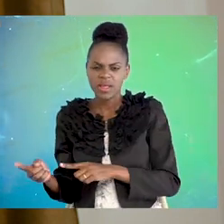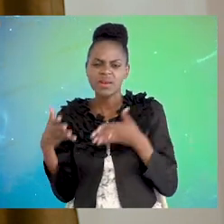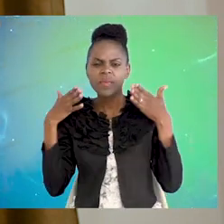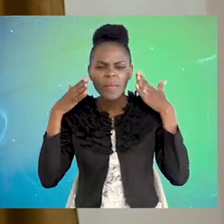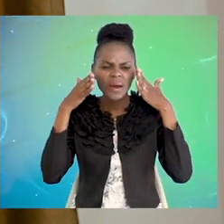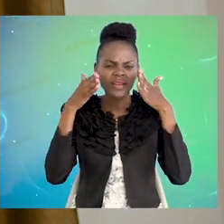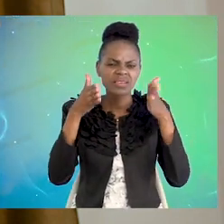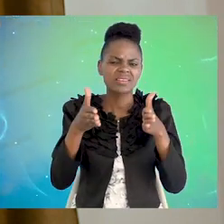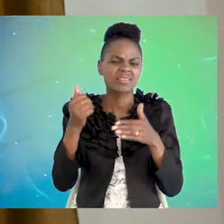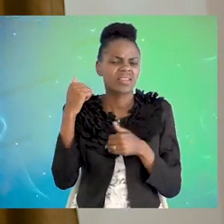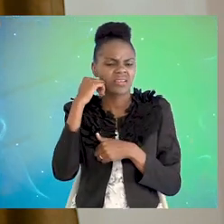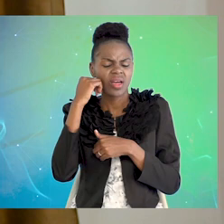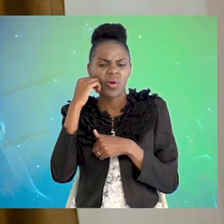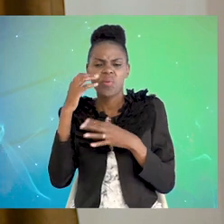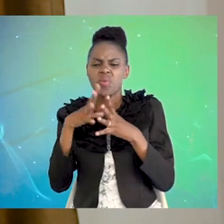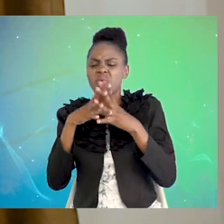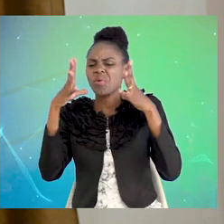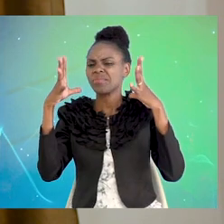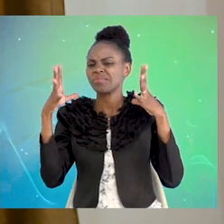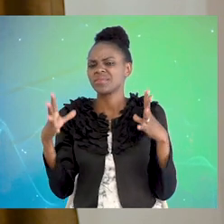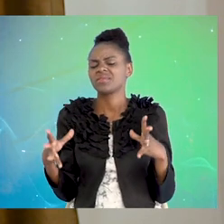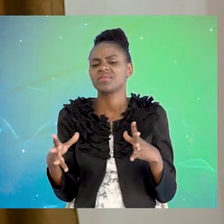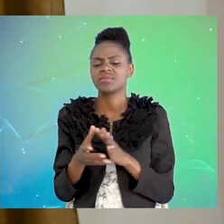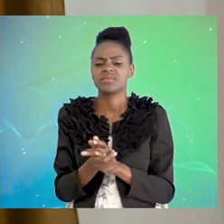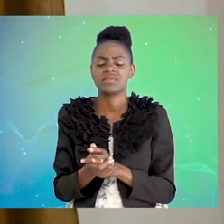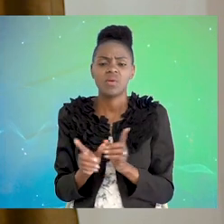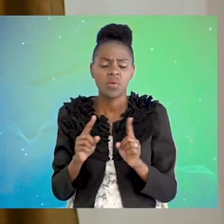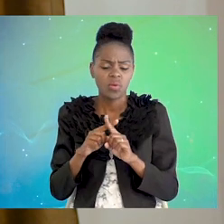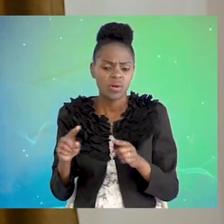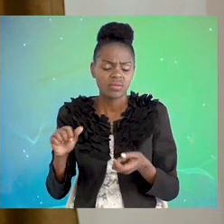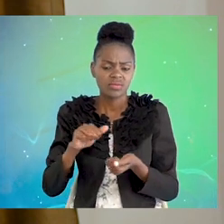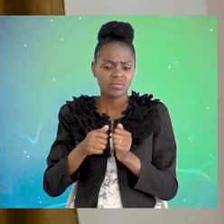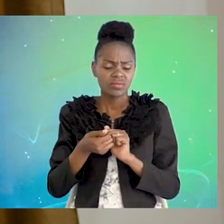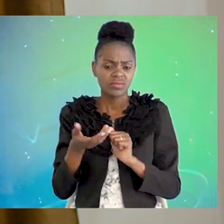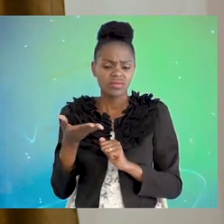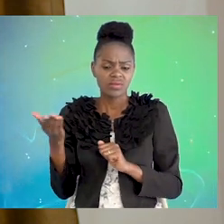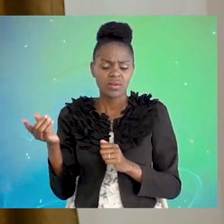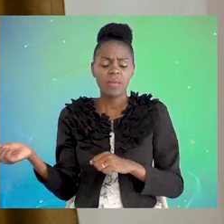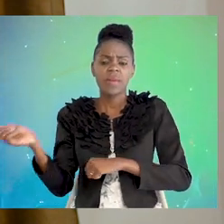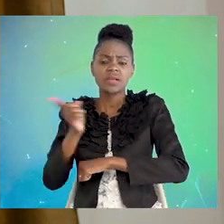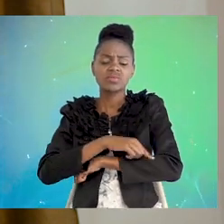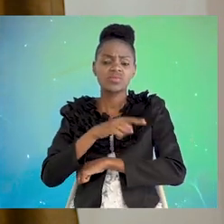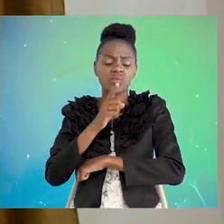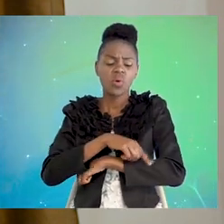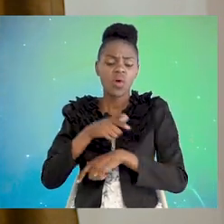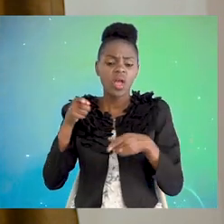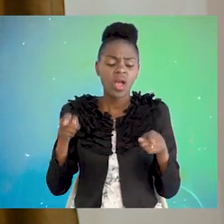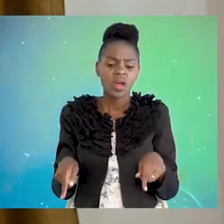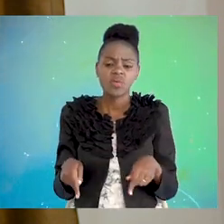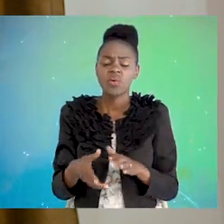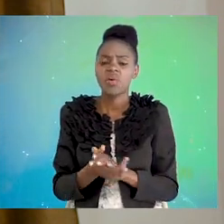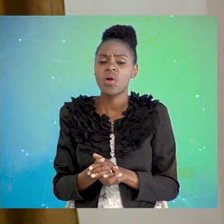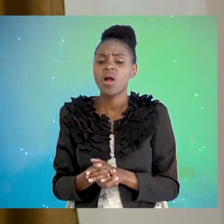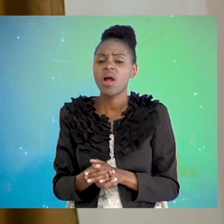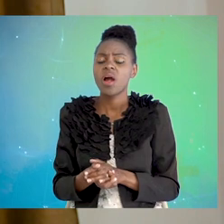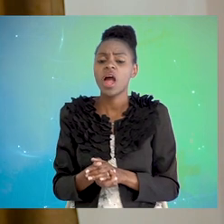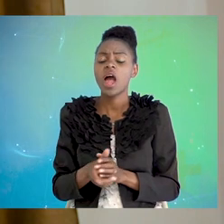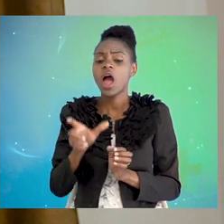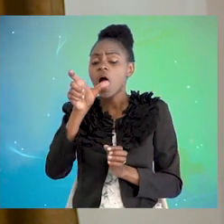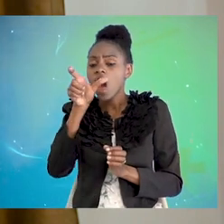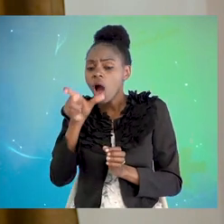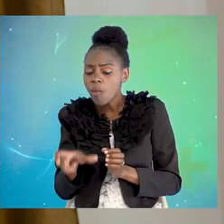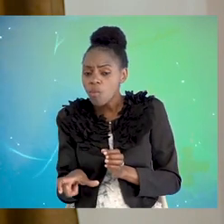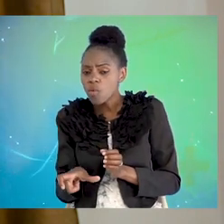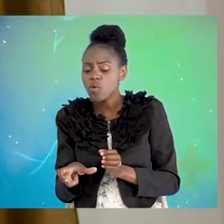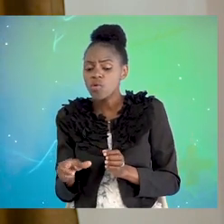illness. Another thing that makes the burden worse is that these days, many of the typhoid bugs